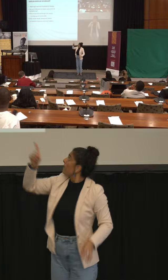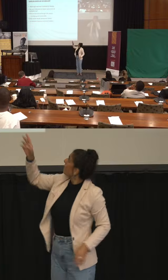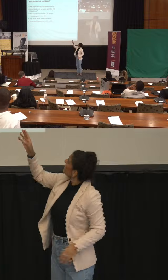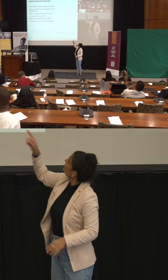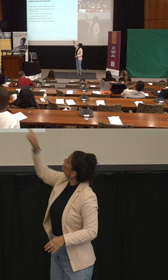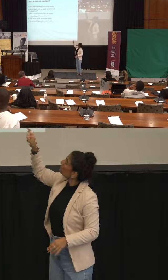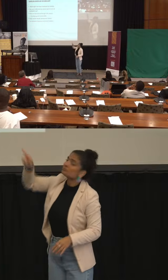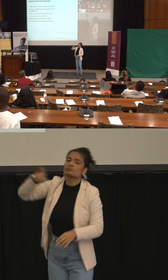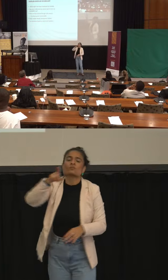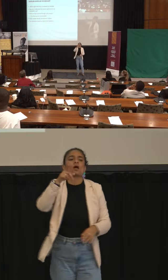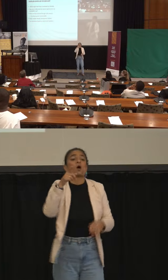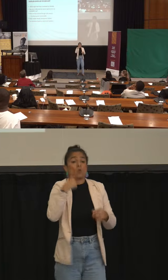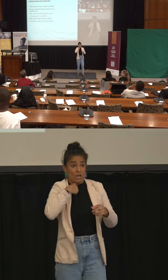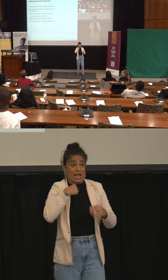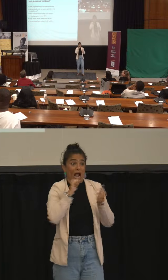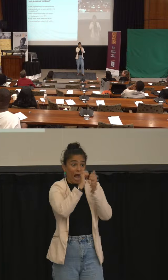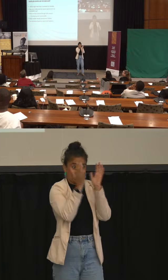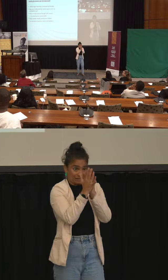platform.